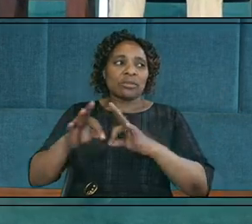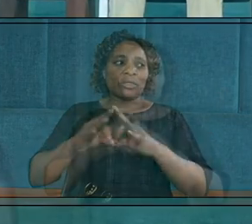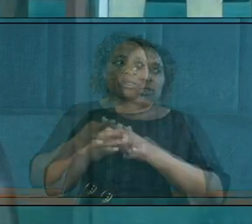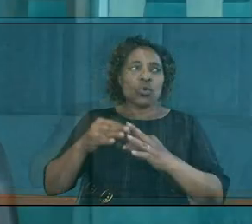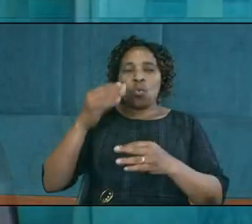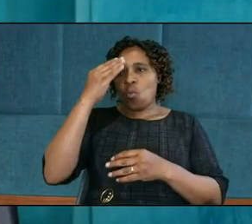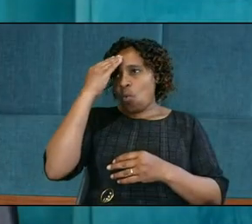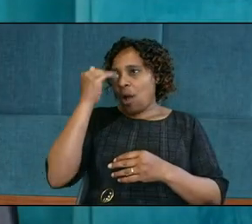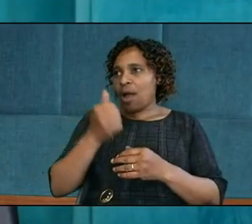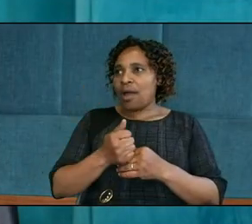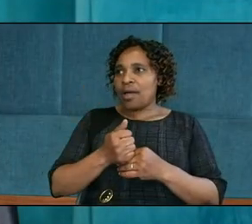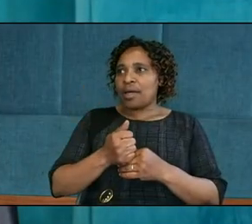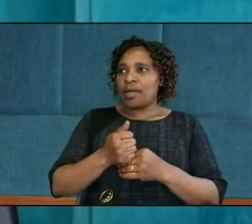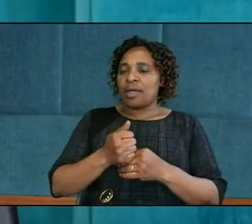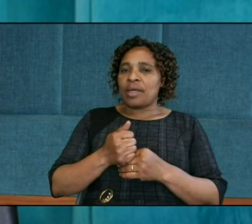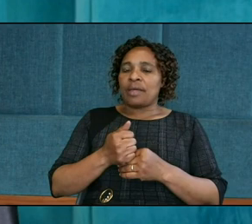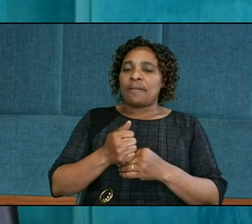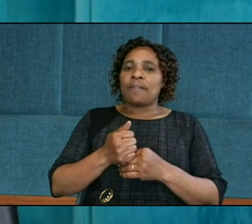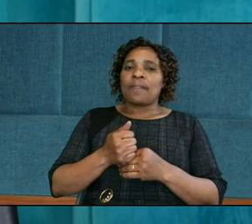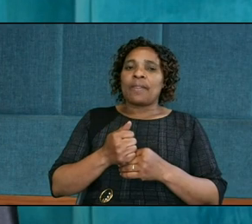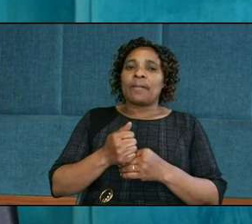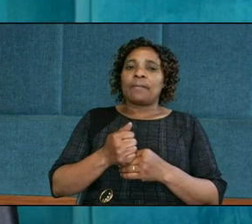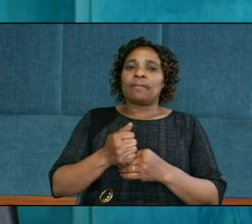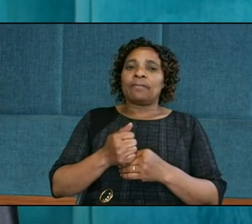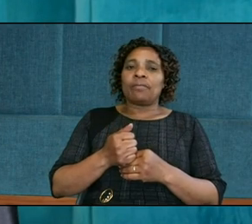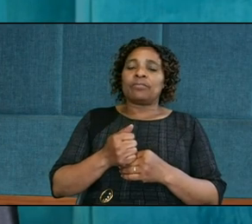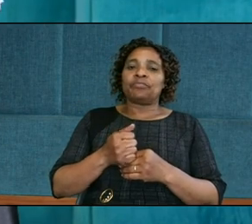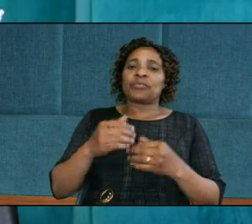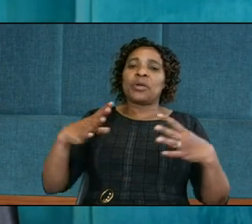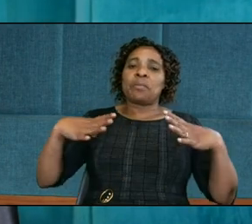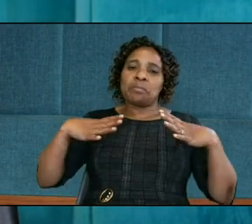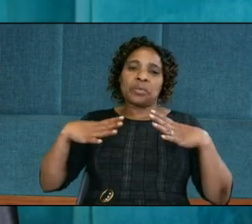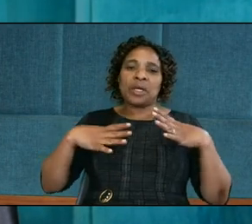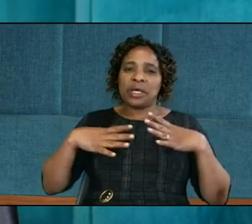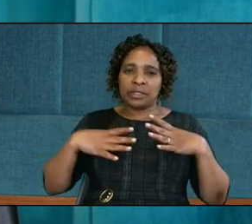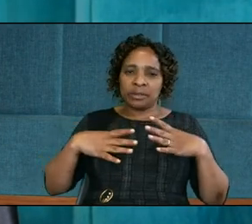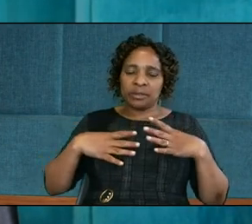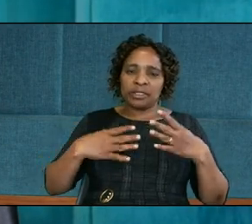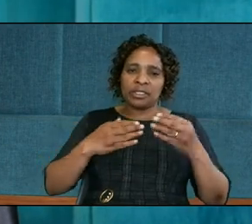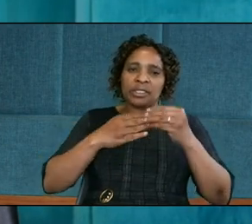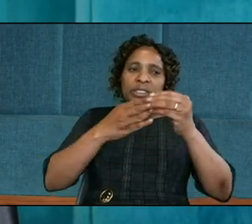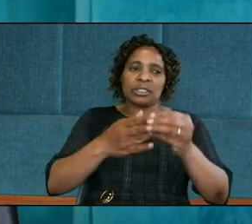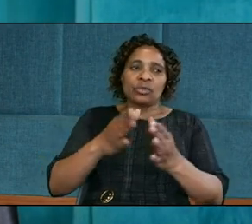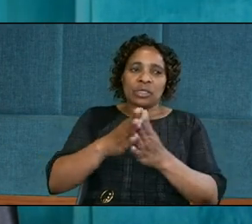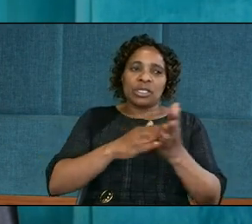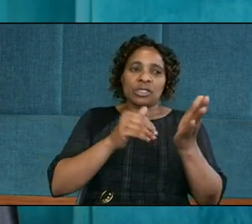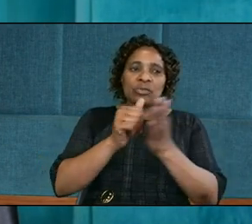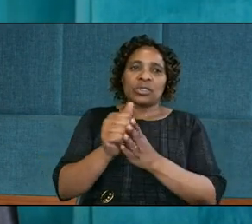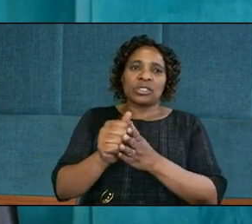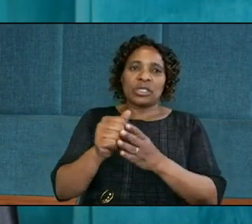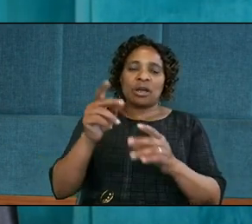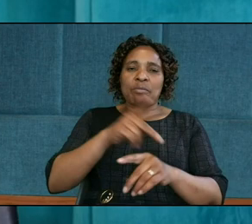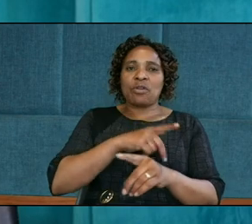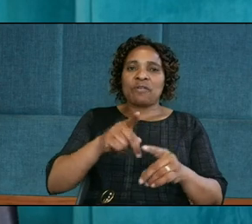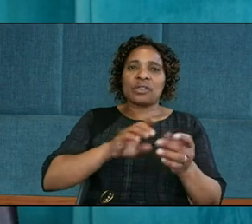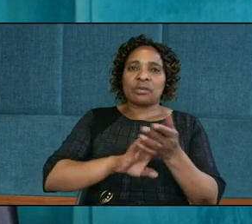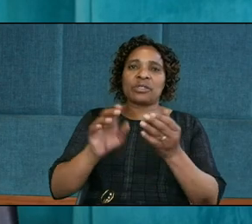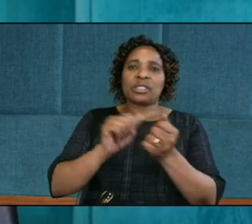why. I'll go first. Pride leads to destruction. This is Proverbs